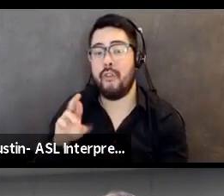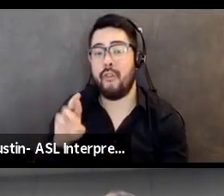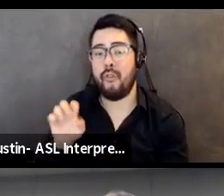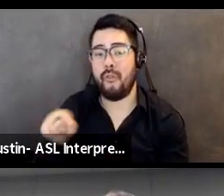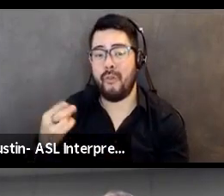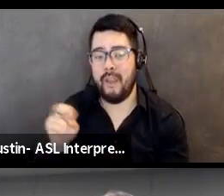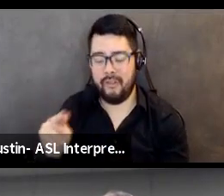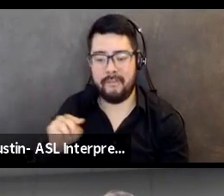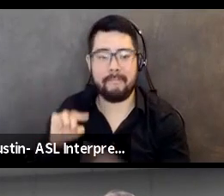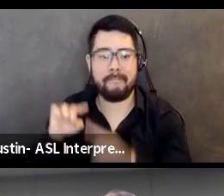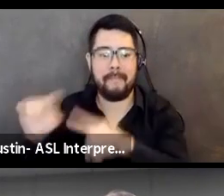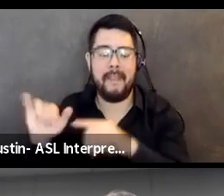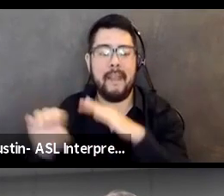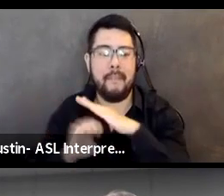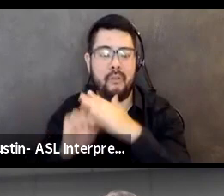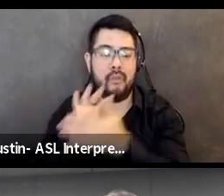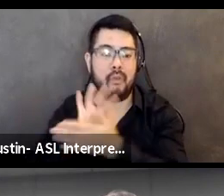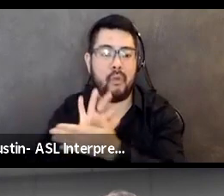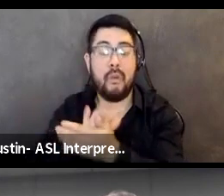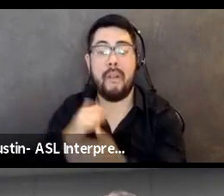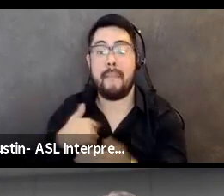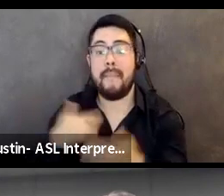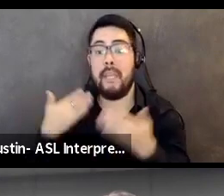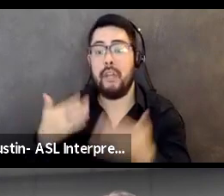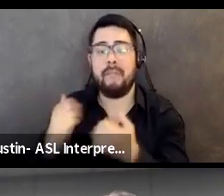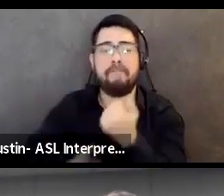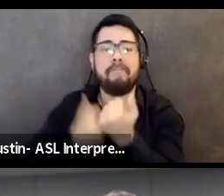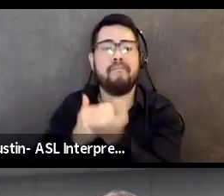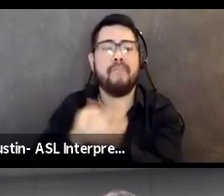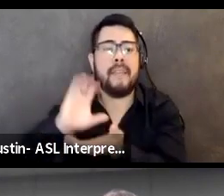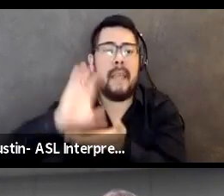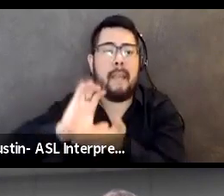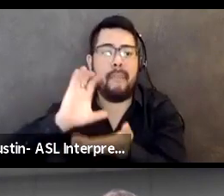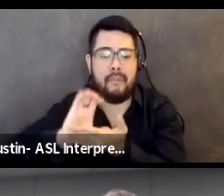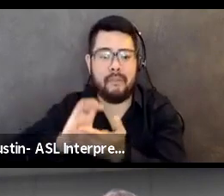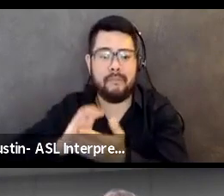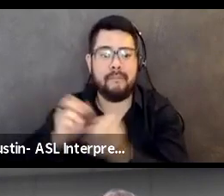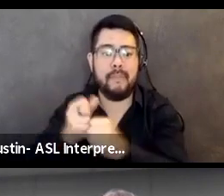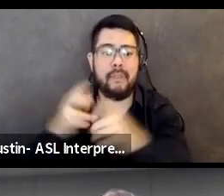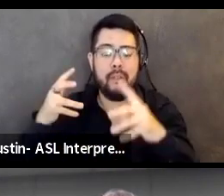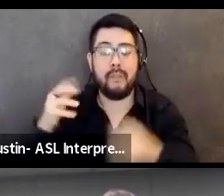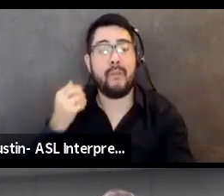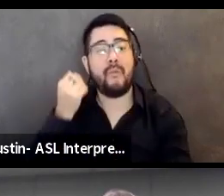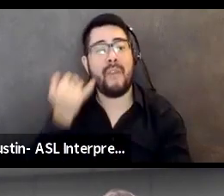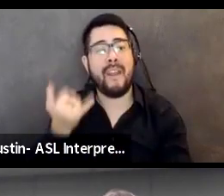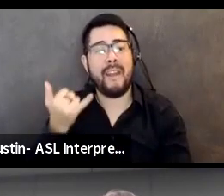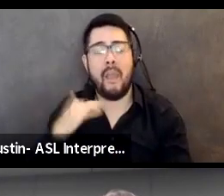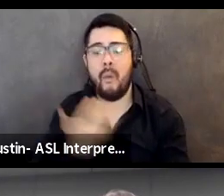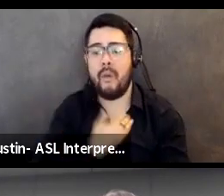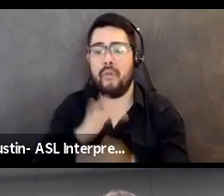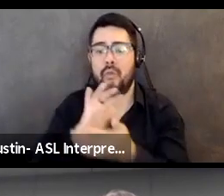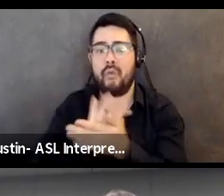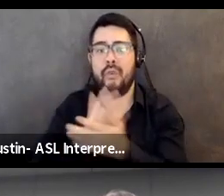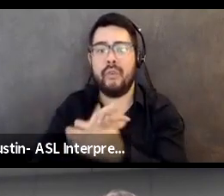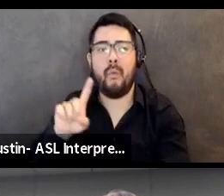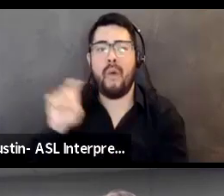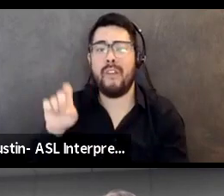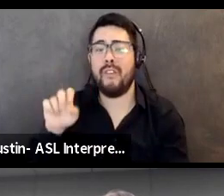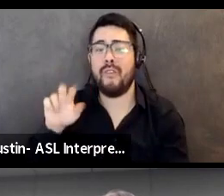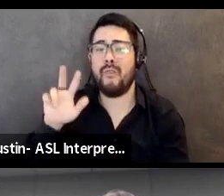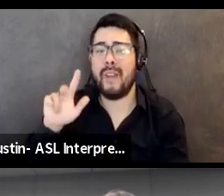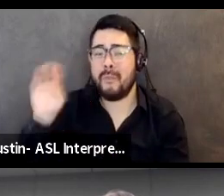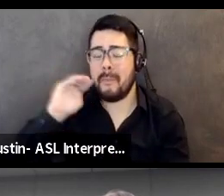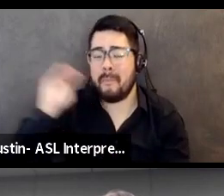support of the capital expansion our school is currently running at 123. capacity